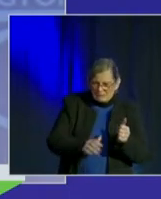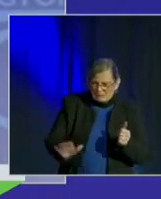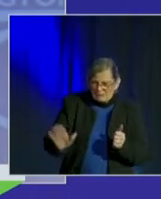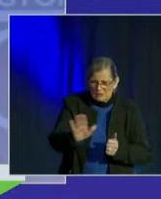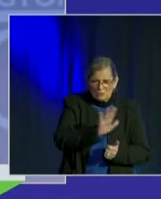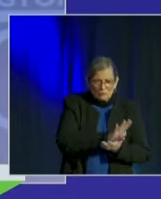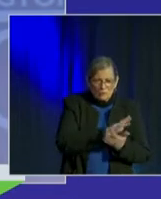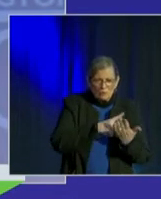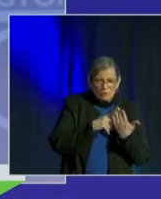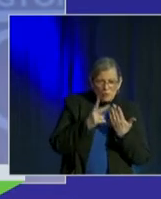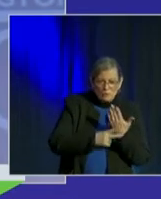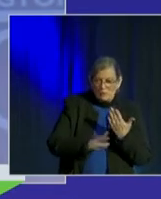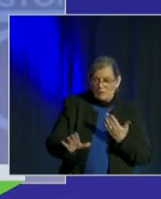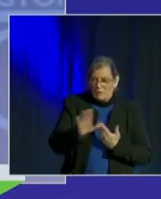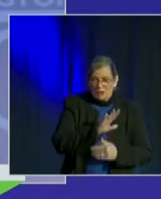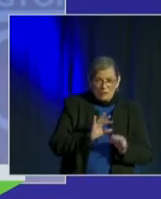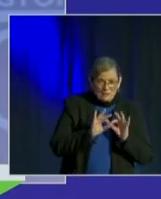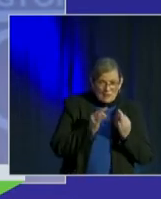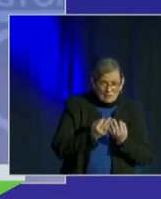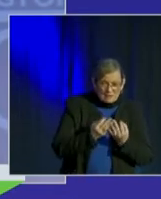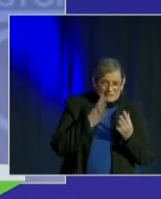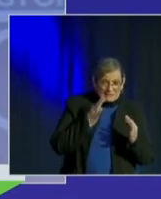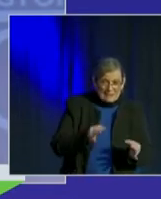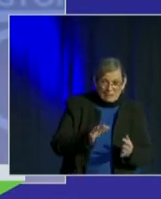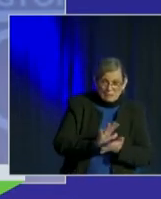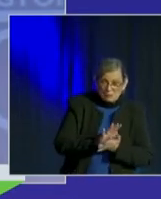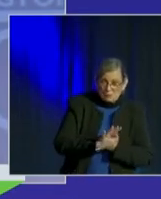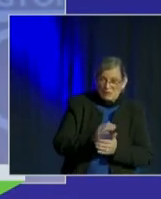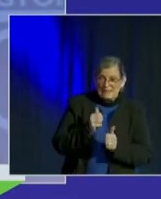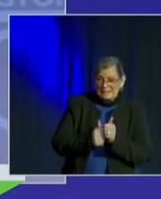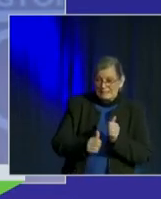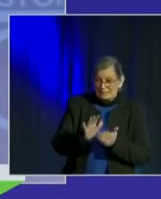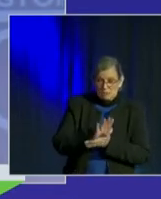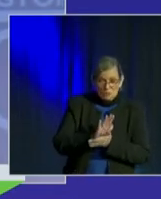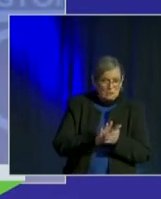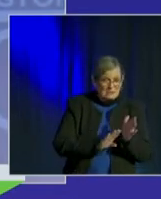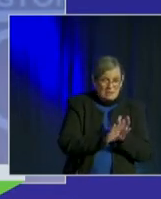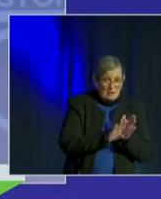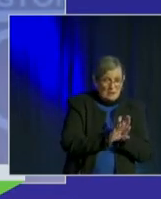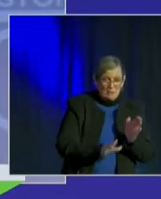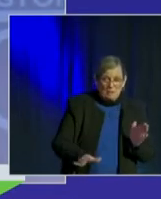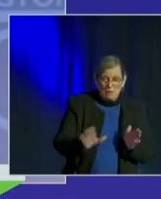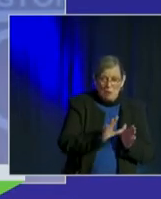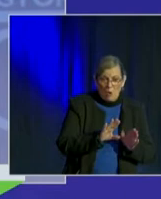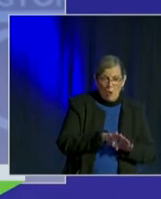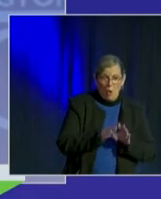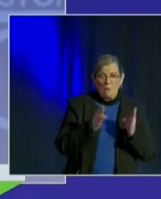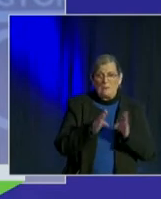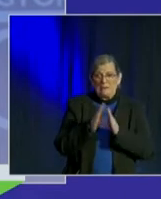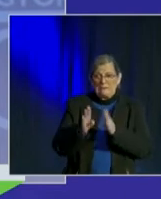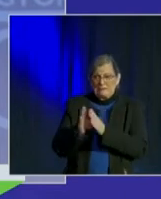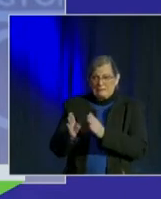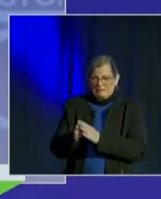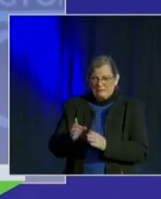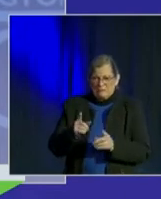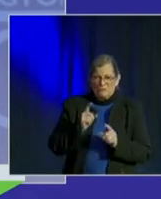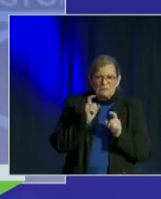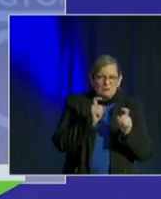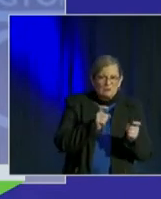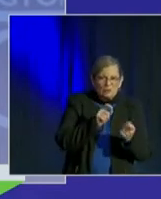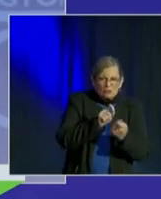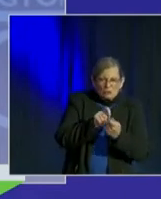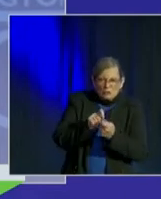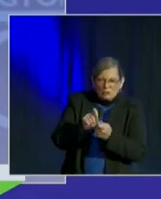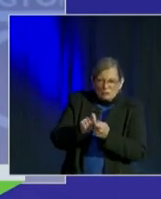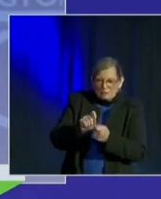families. And so each school developed their own reopening plan, which allocated a certain amount of space in the building based on the needs of the